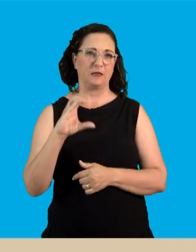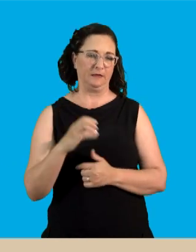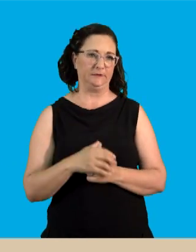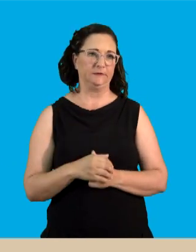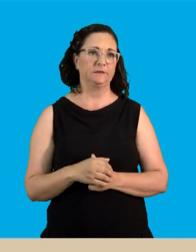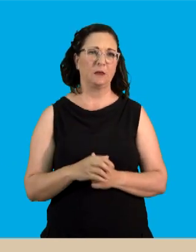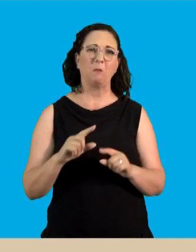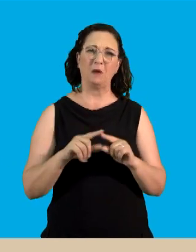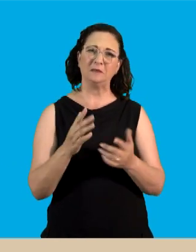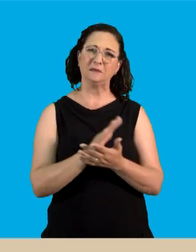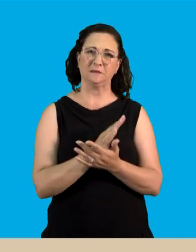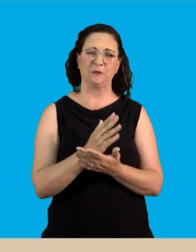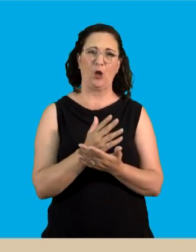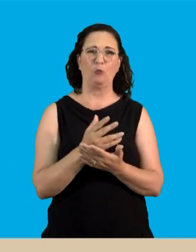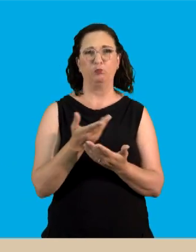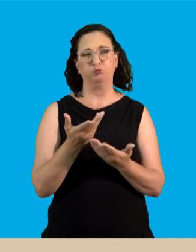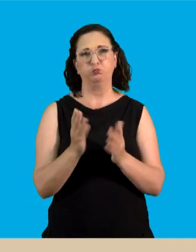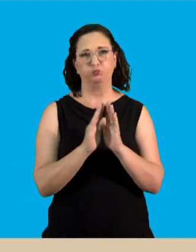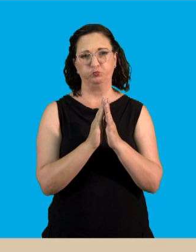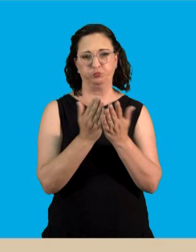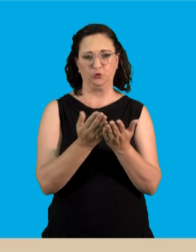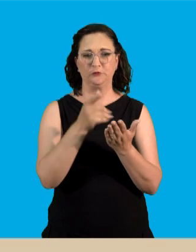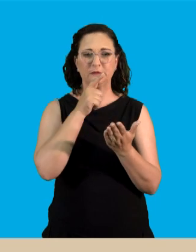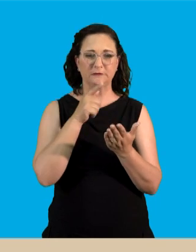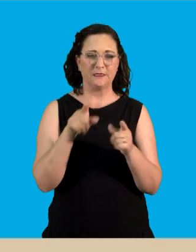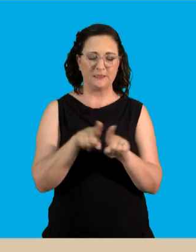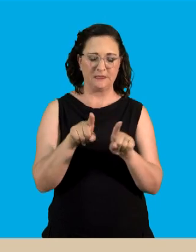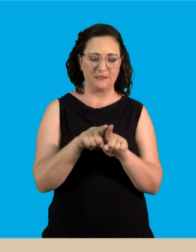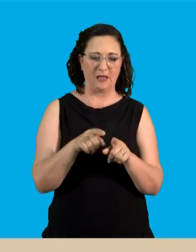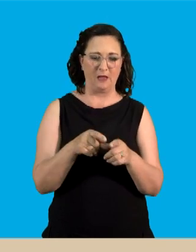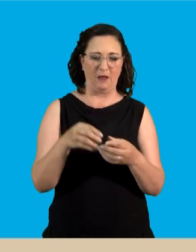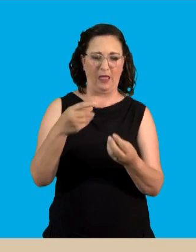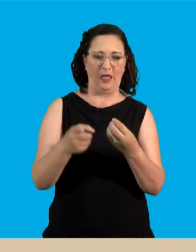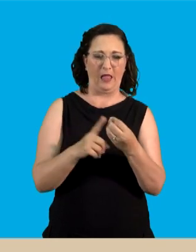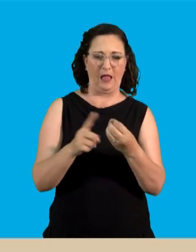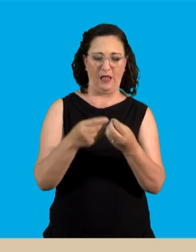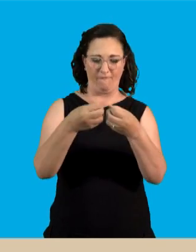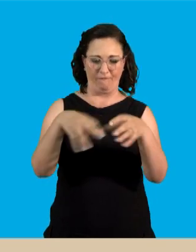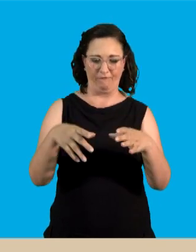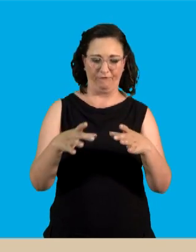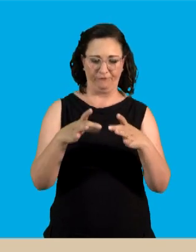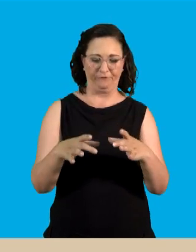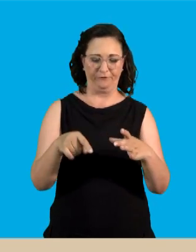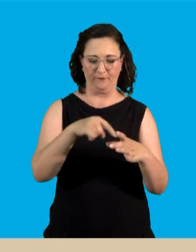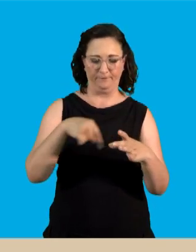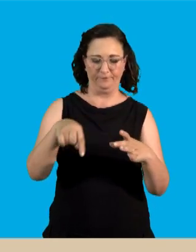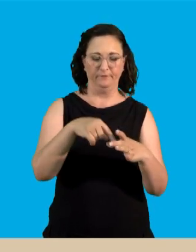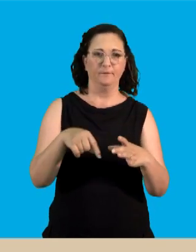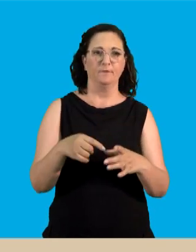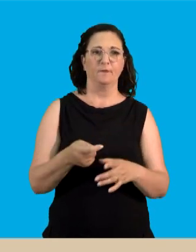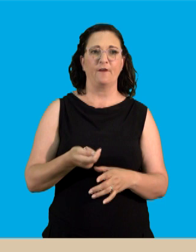other books, they say that it looks like a fried egg. So we can just write that down. Or a